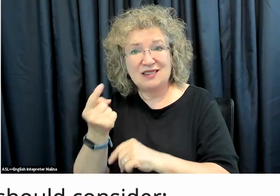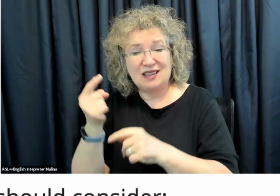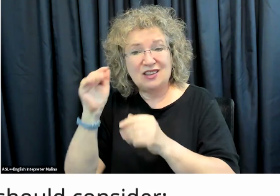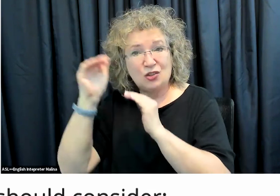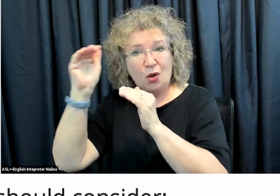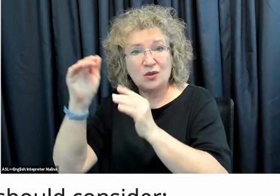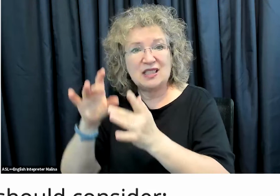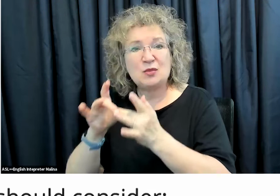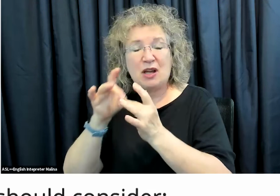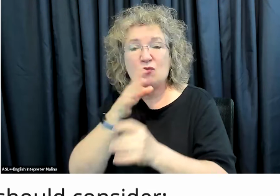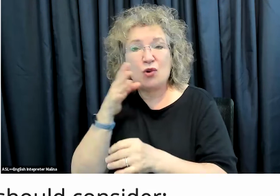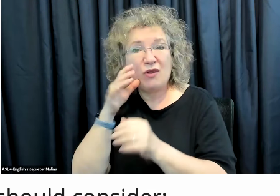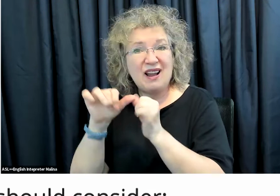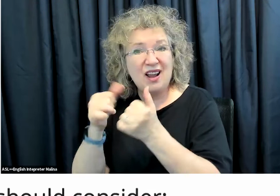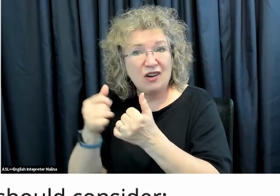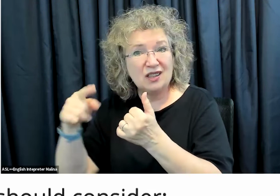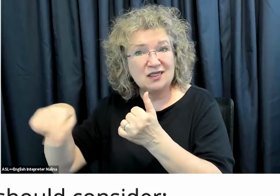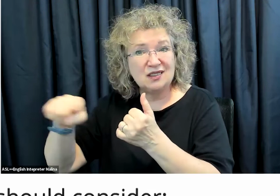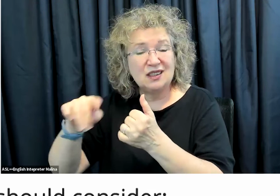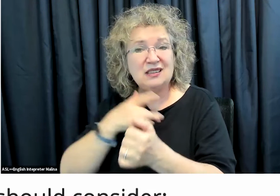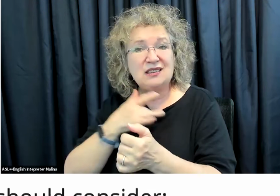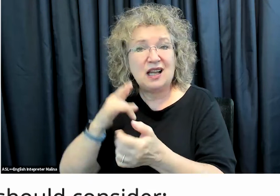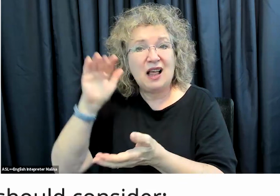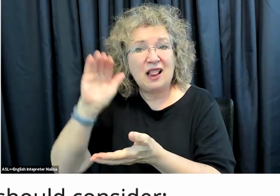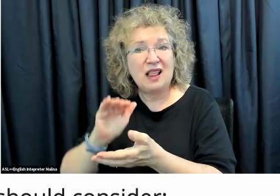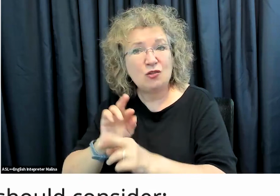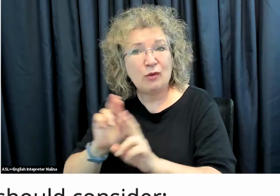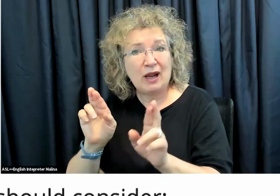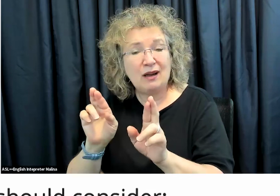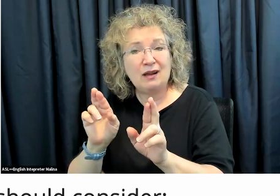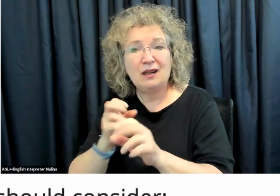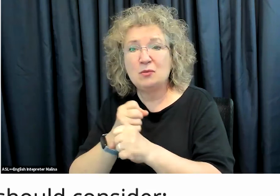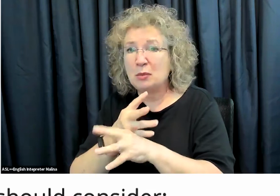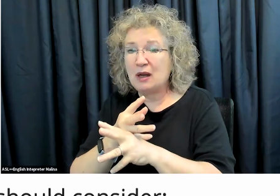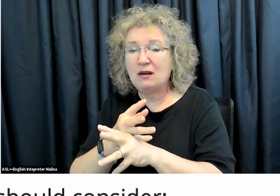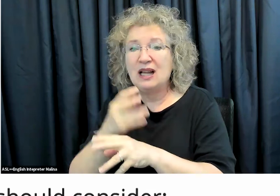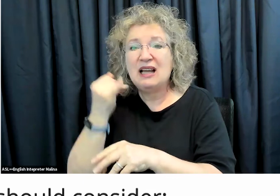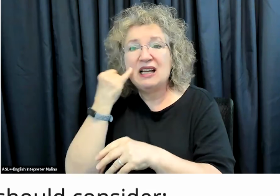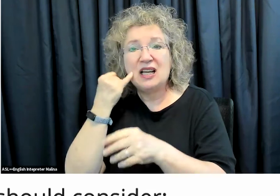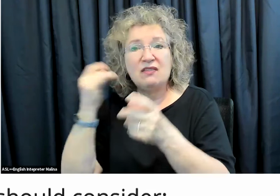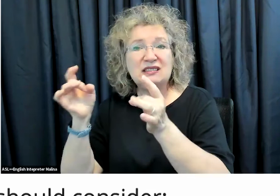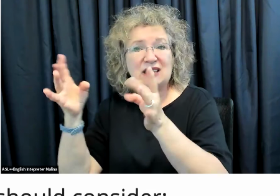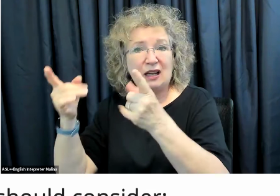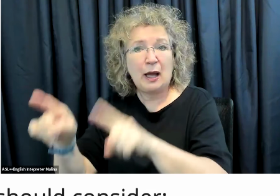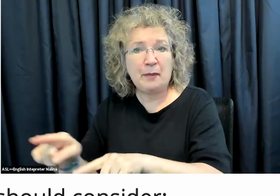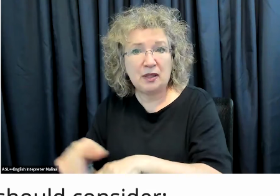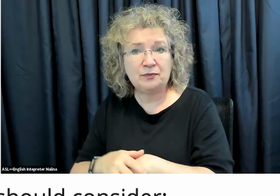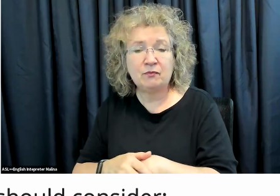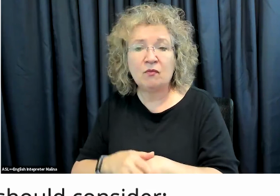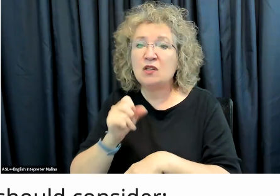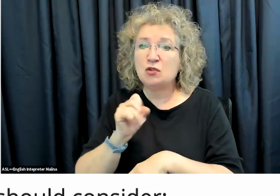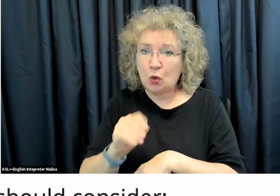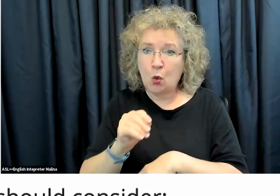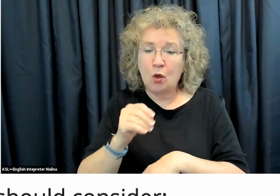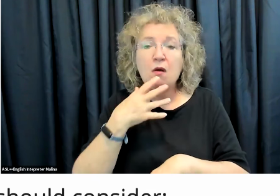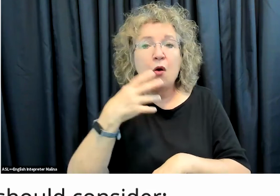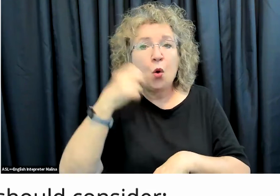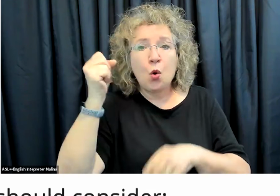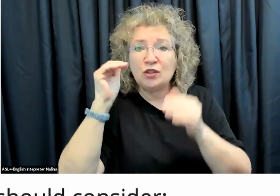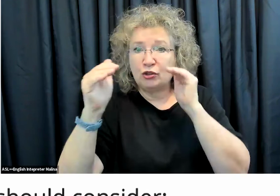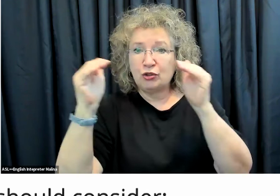the least prepared and the most vulnerable during disasters. So as we plan for emergencies with older adults, tackling